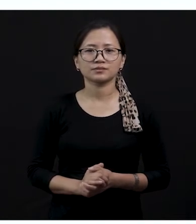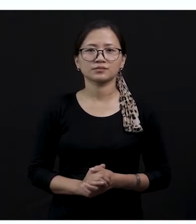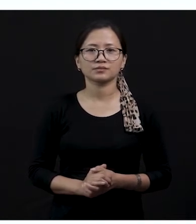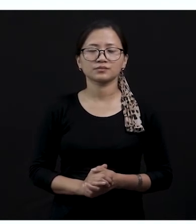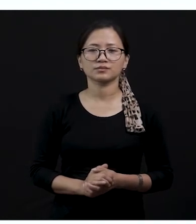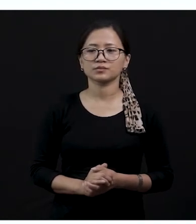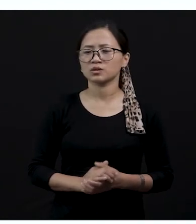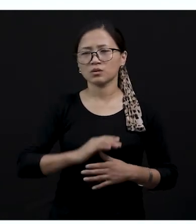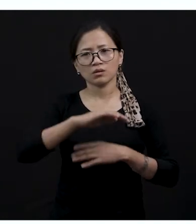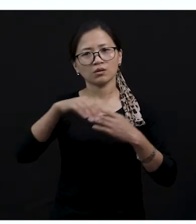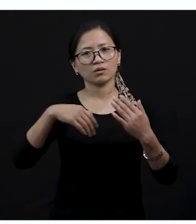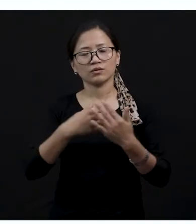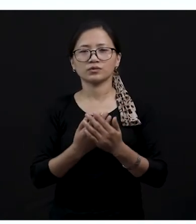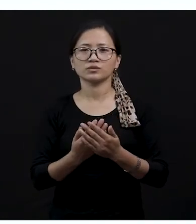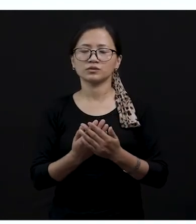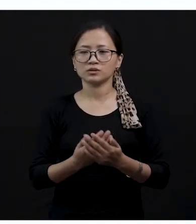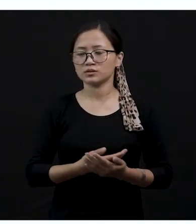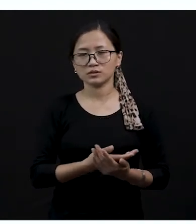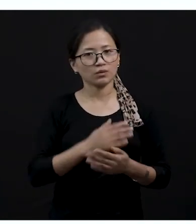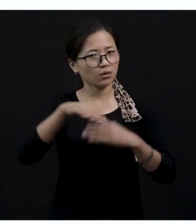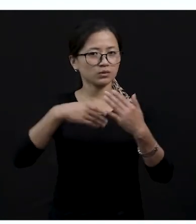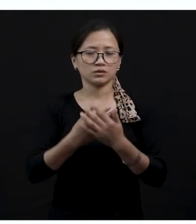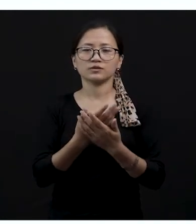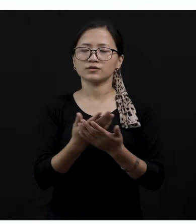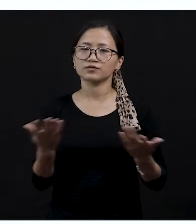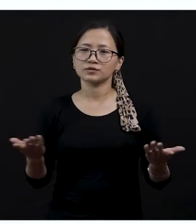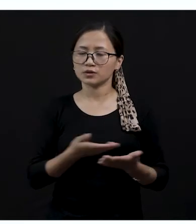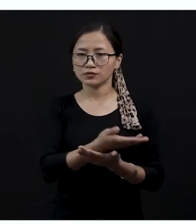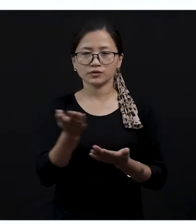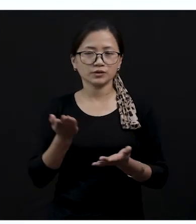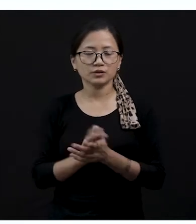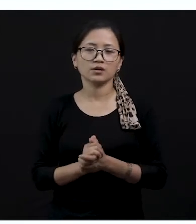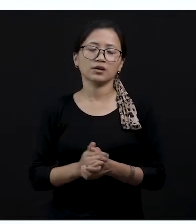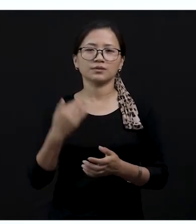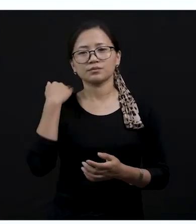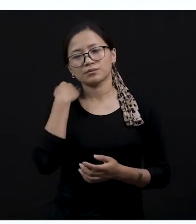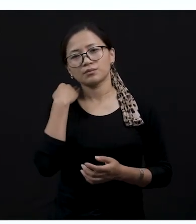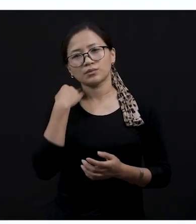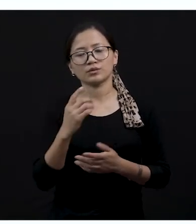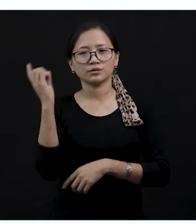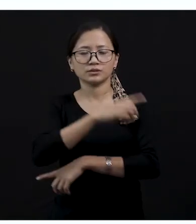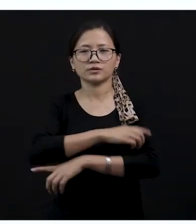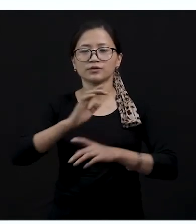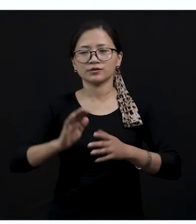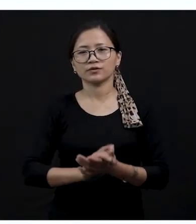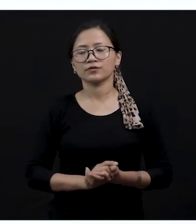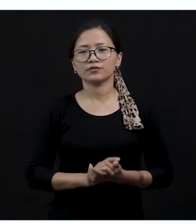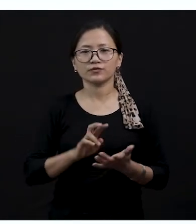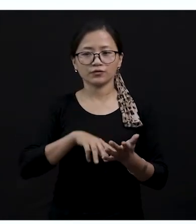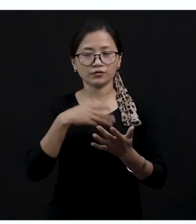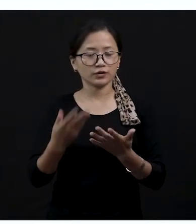pond, all of their boring day was turned into a happy, merry day, okay? So this is